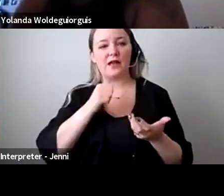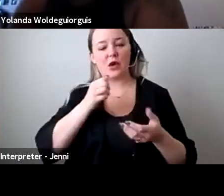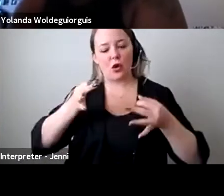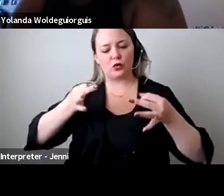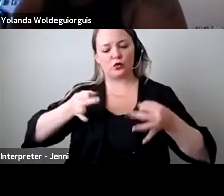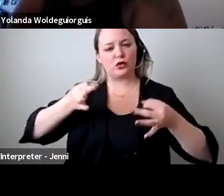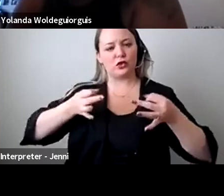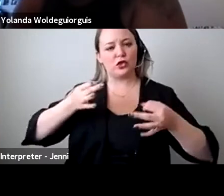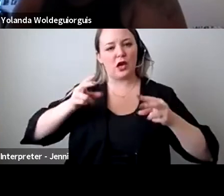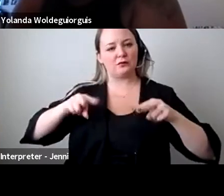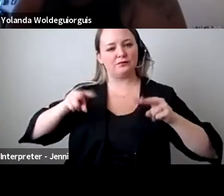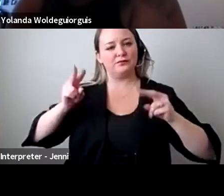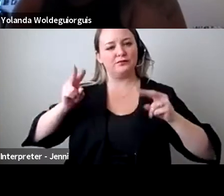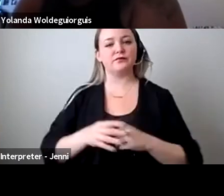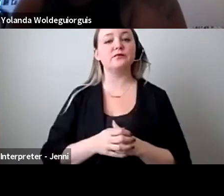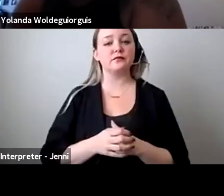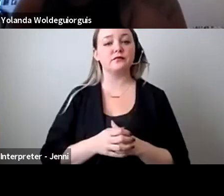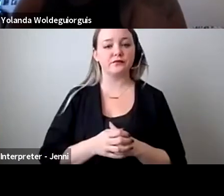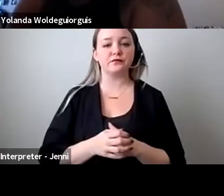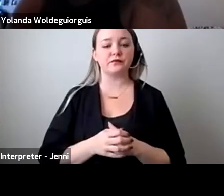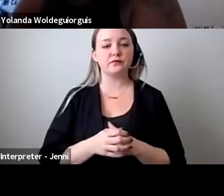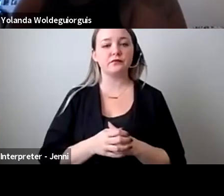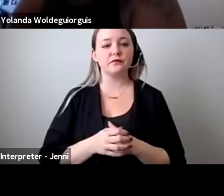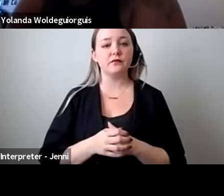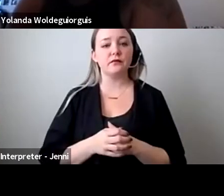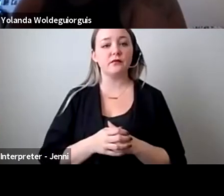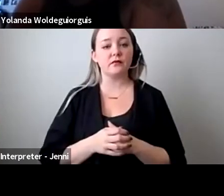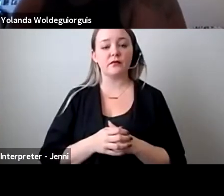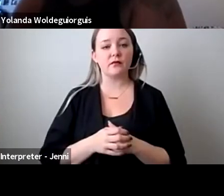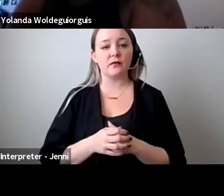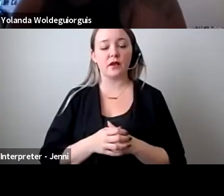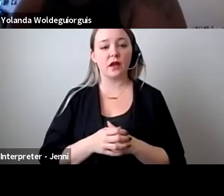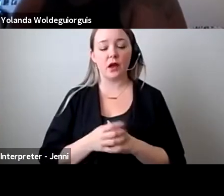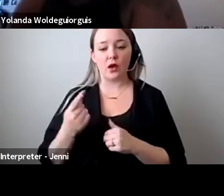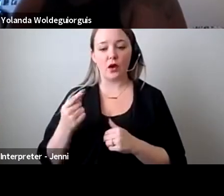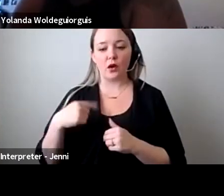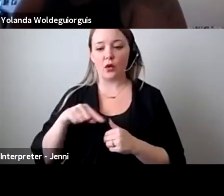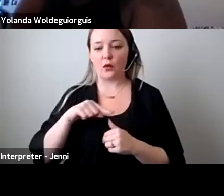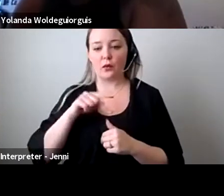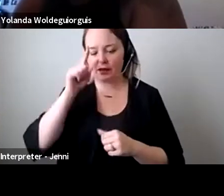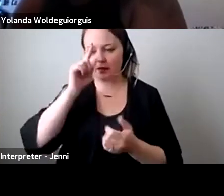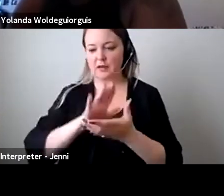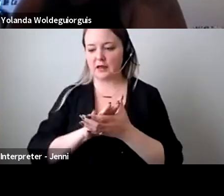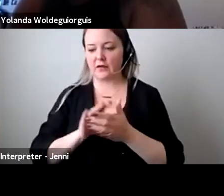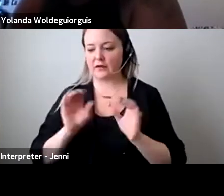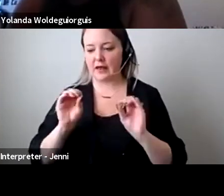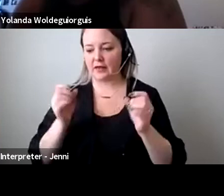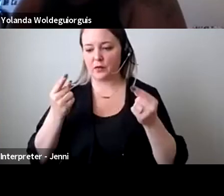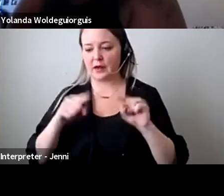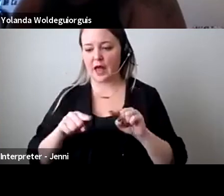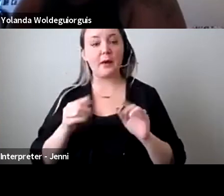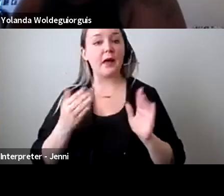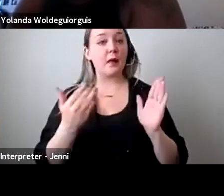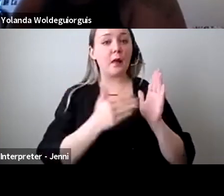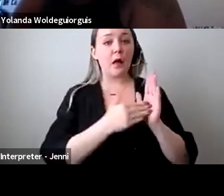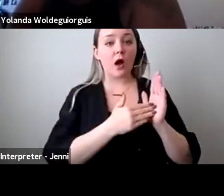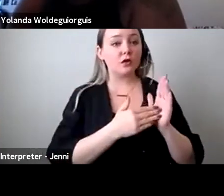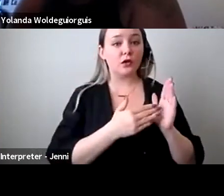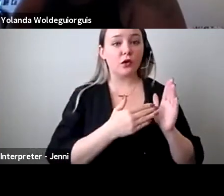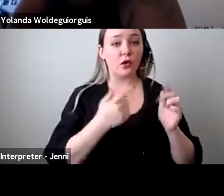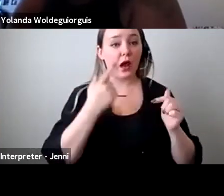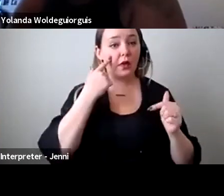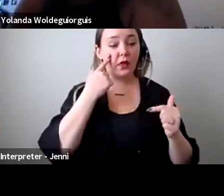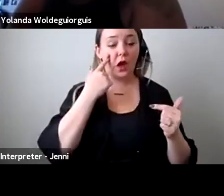my neighbor would truly believe that nothing would happen. Like if I did this lawsuit with ludicrous, like it would